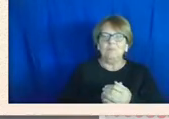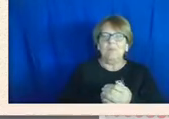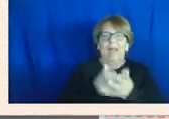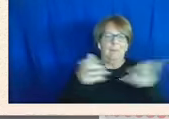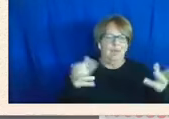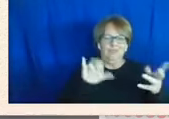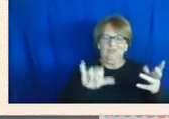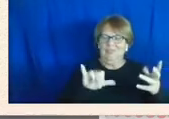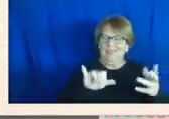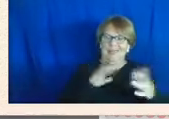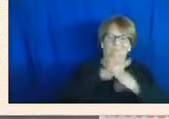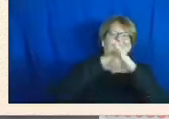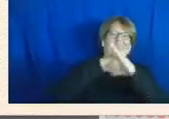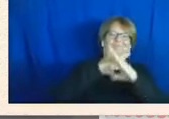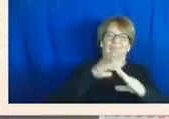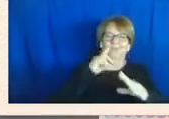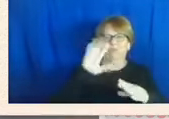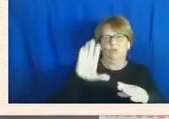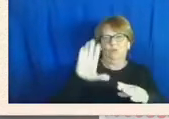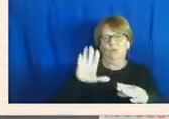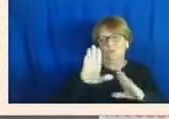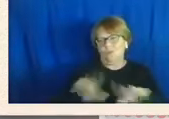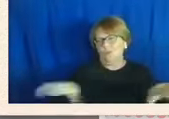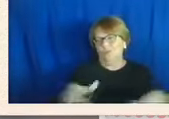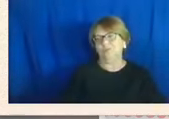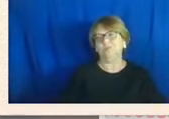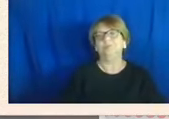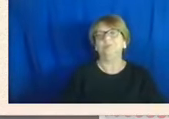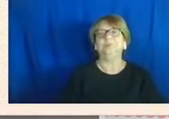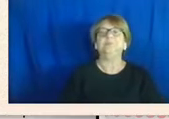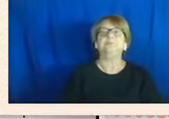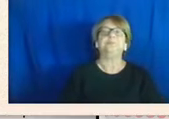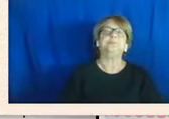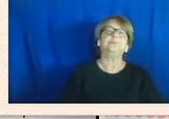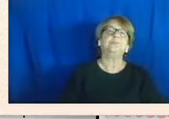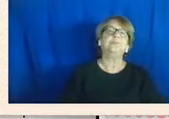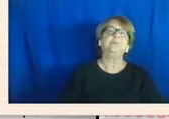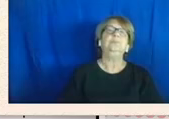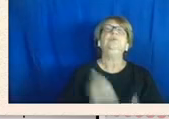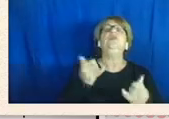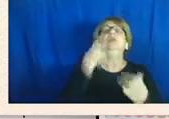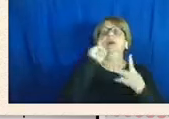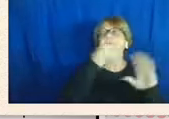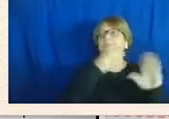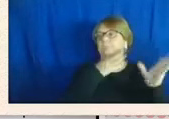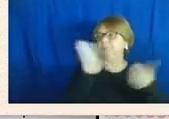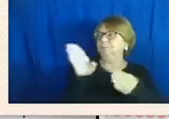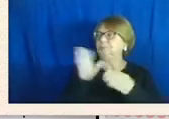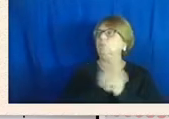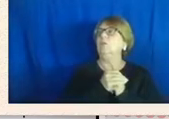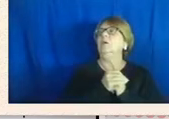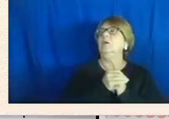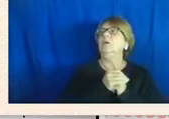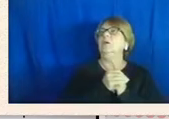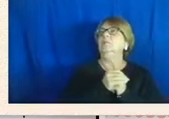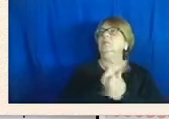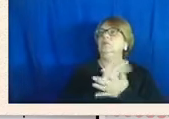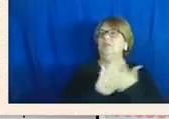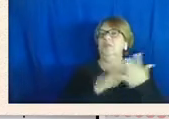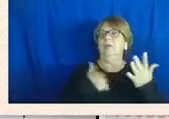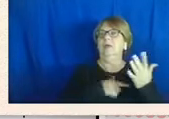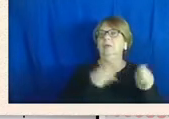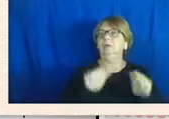those individuals? So I'm going to turn my attention now to things that we can do to help our children